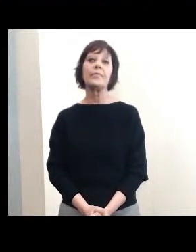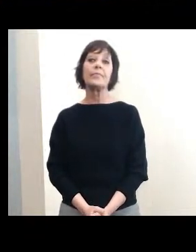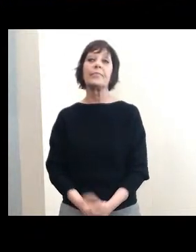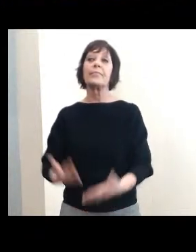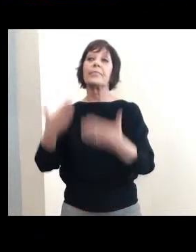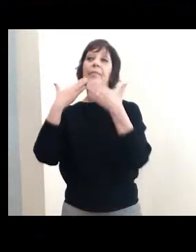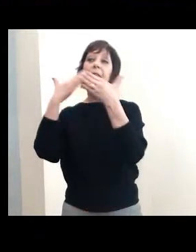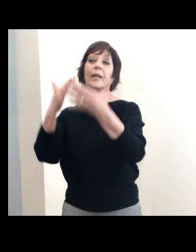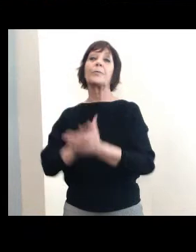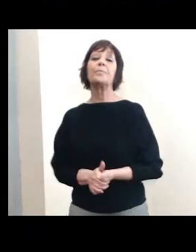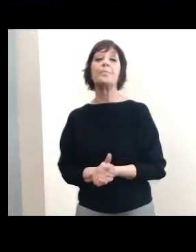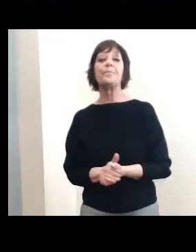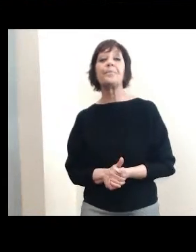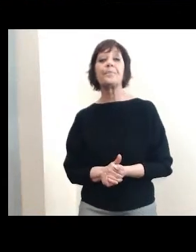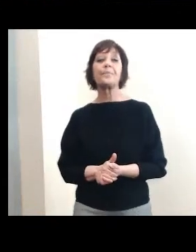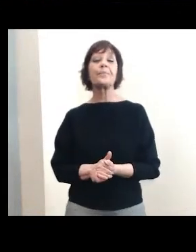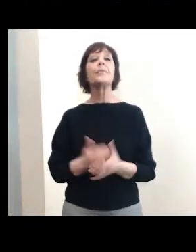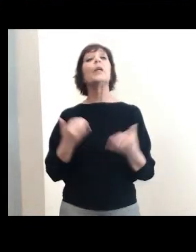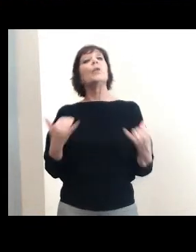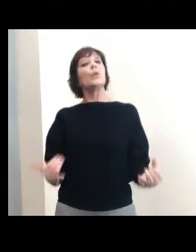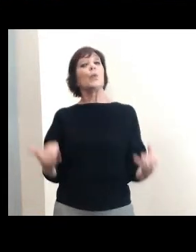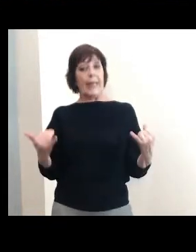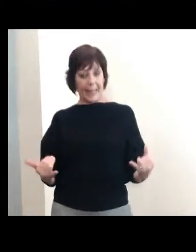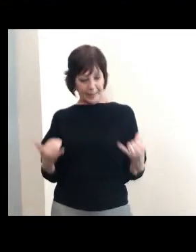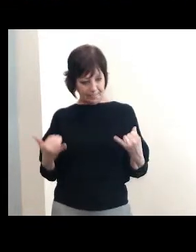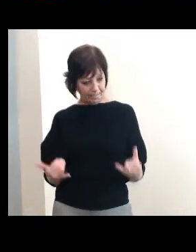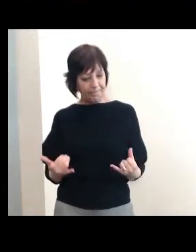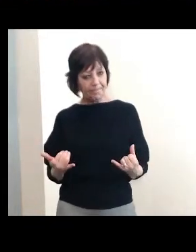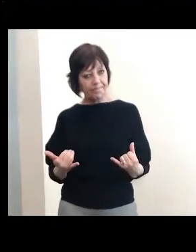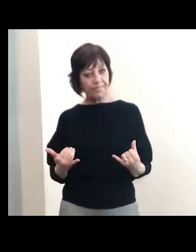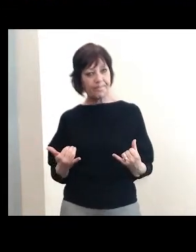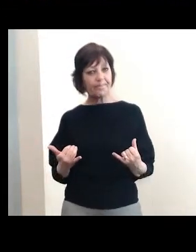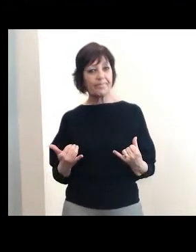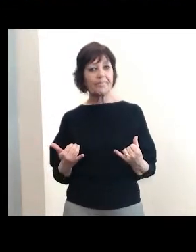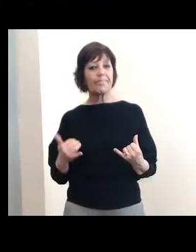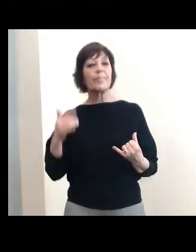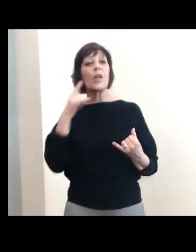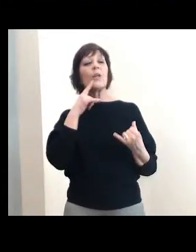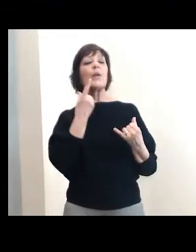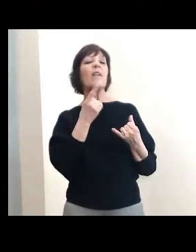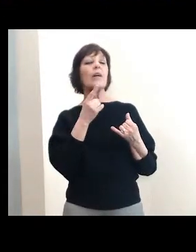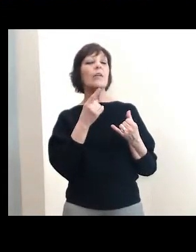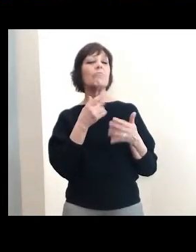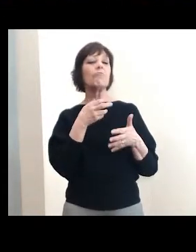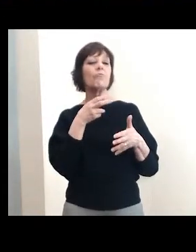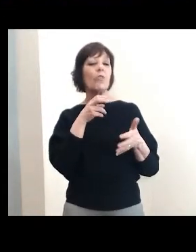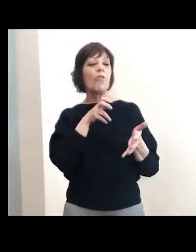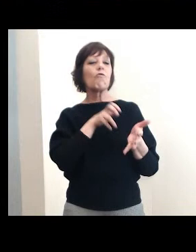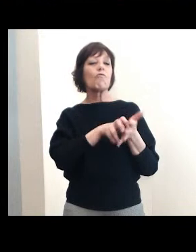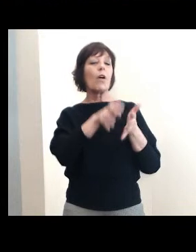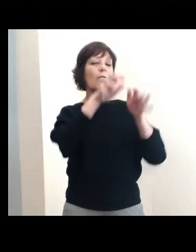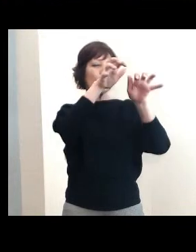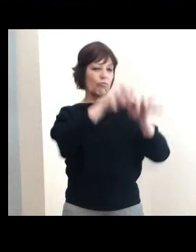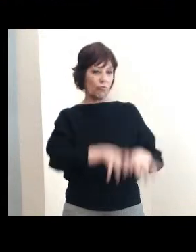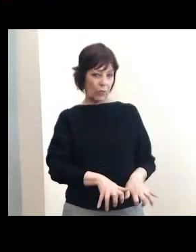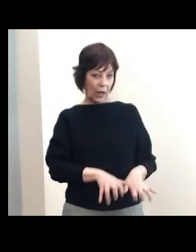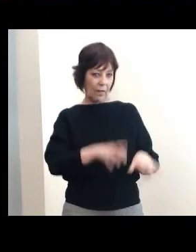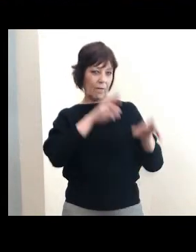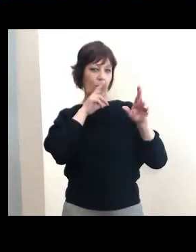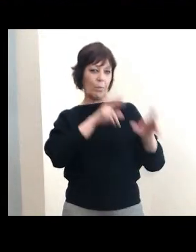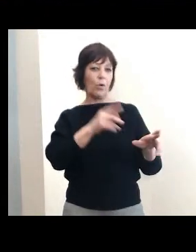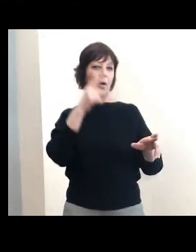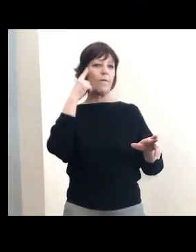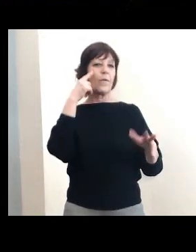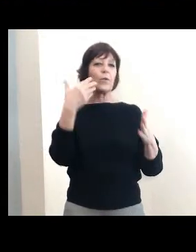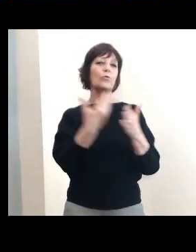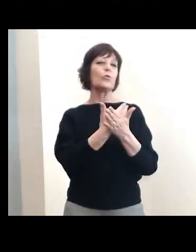Thank you, Doctor. Today, the draft report of the Erie County Police Reform and Reinvention Task